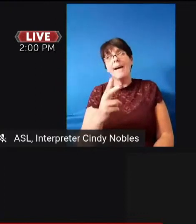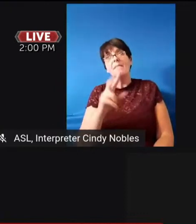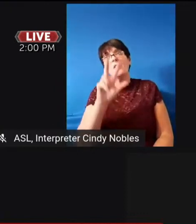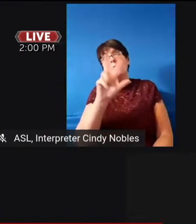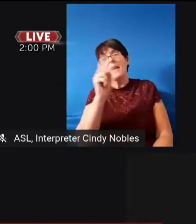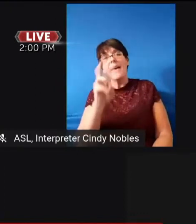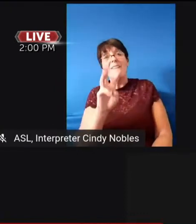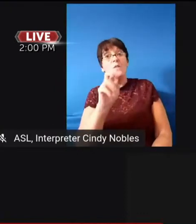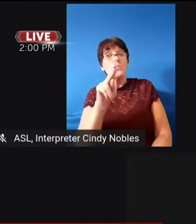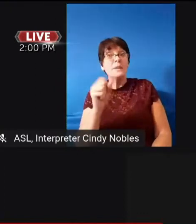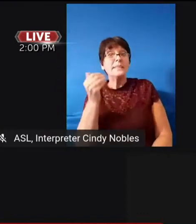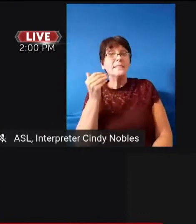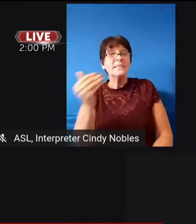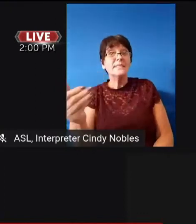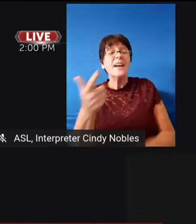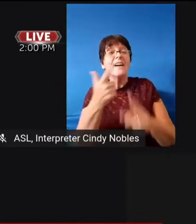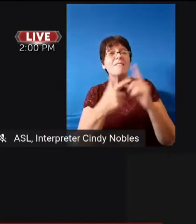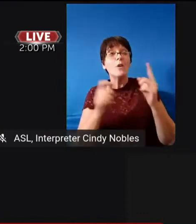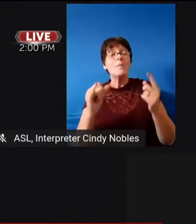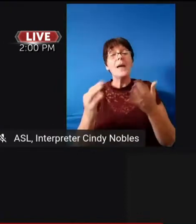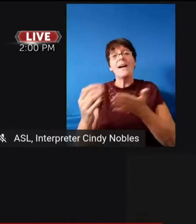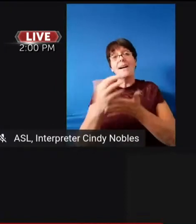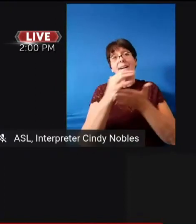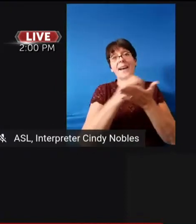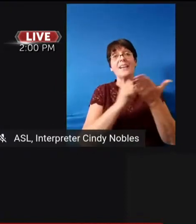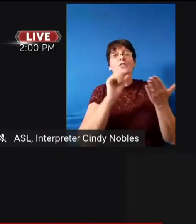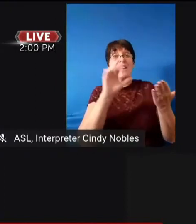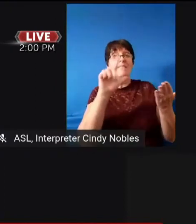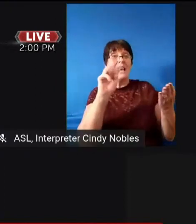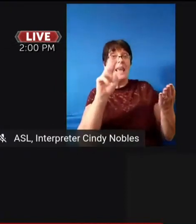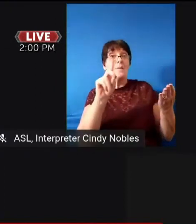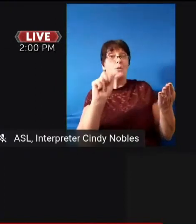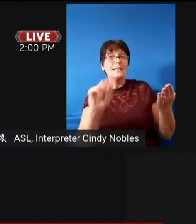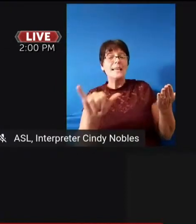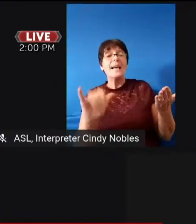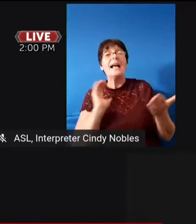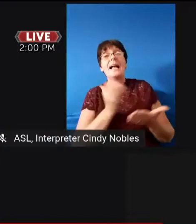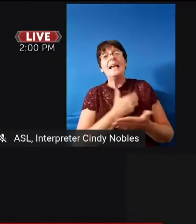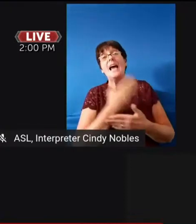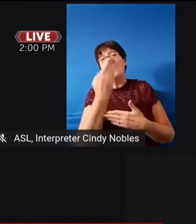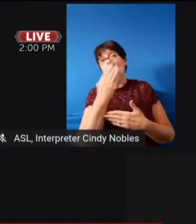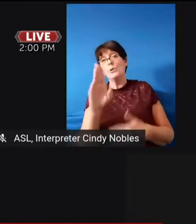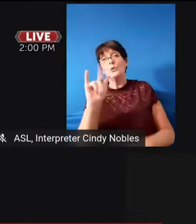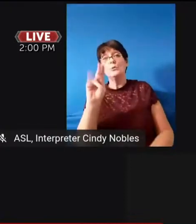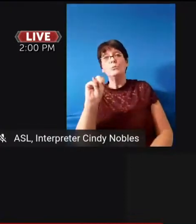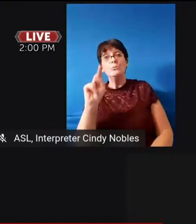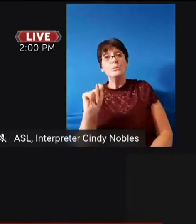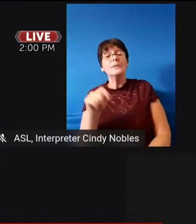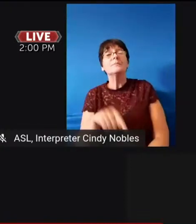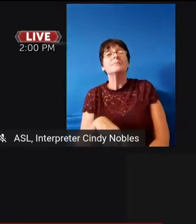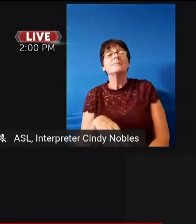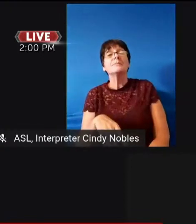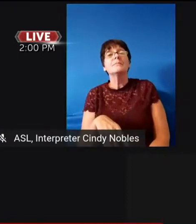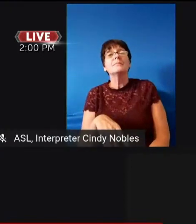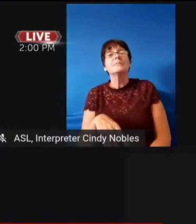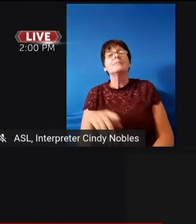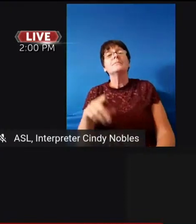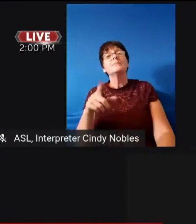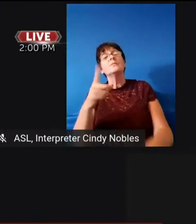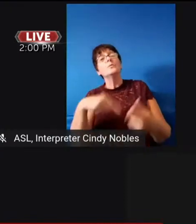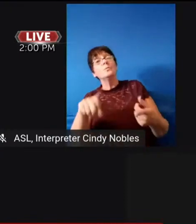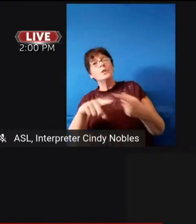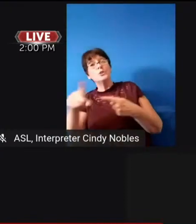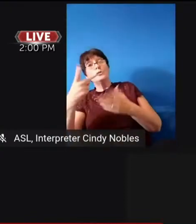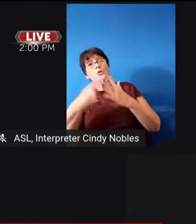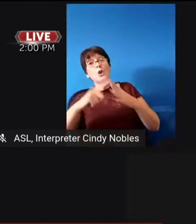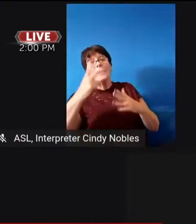3.5 weeks out from the collection of Labor Day and our blueprint. And when you start to see